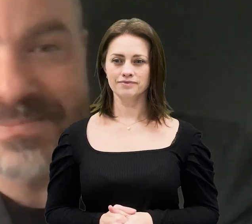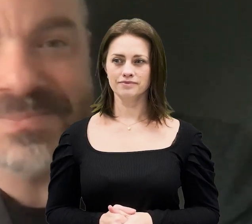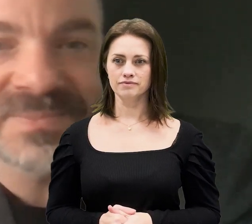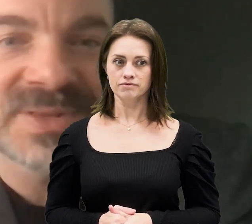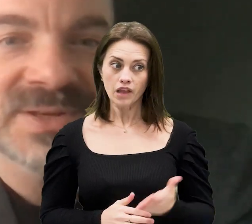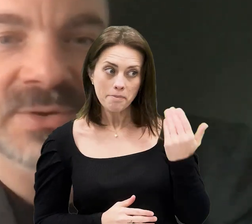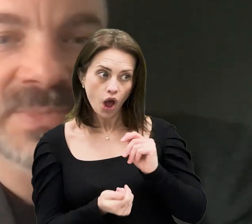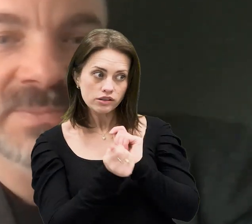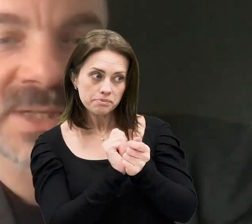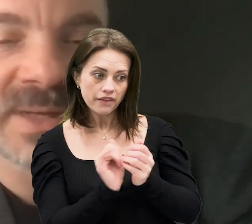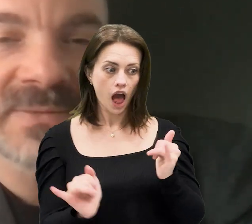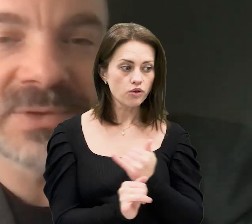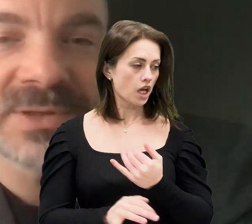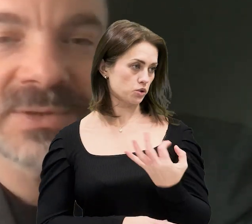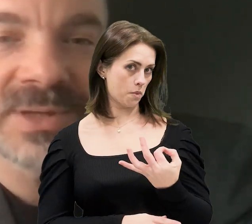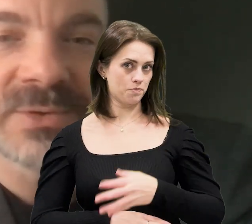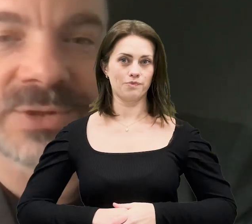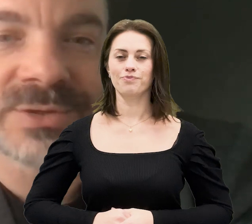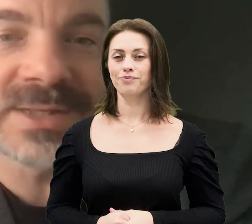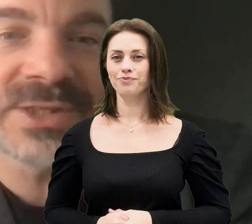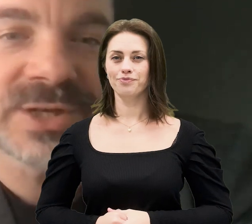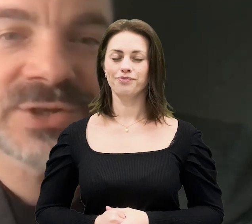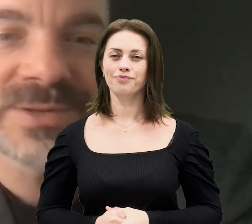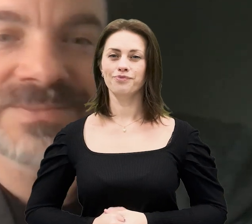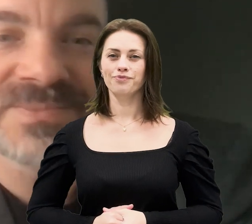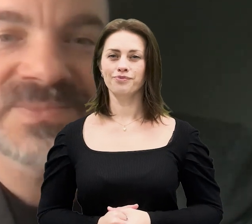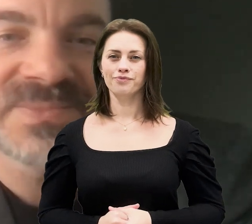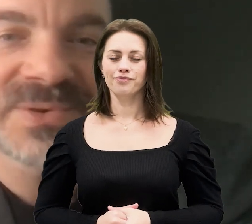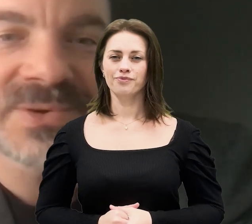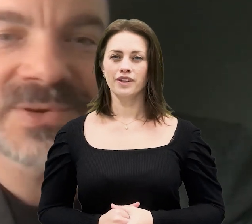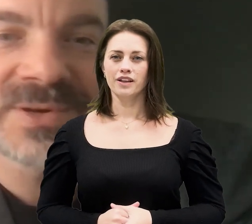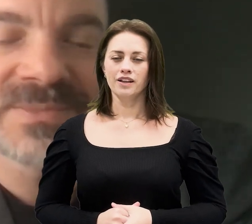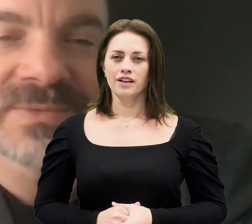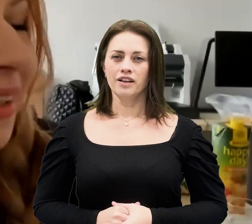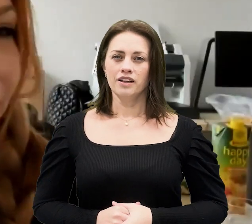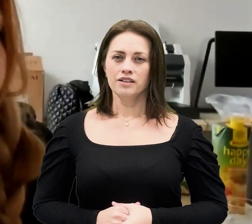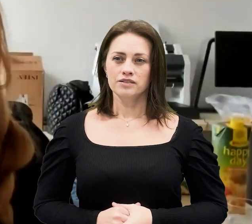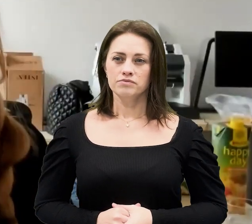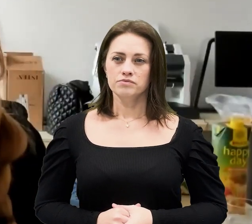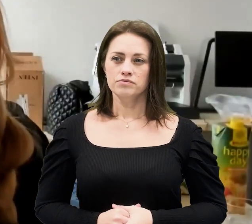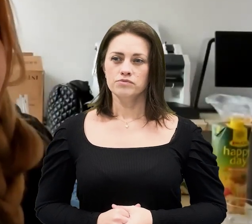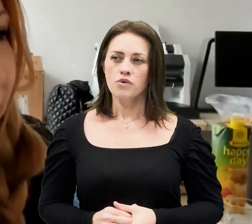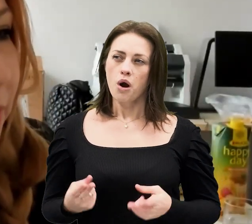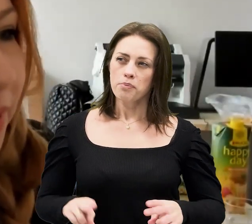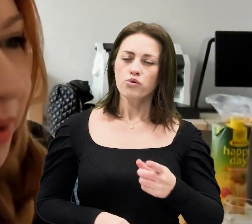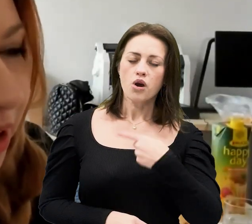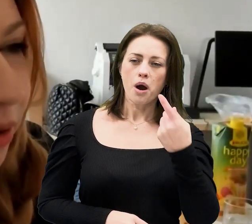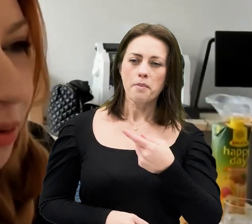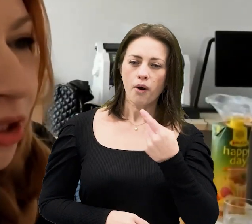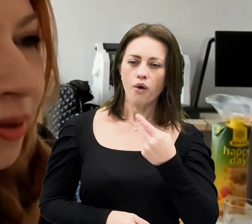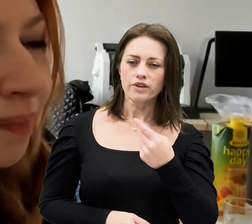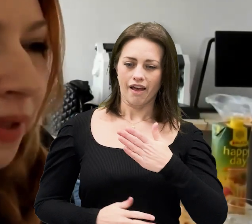if the perspective on the inclusion has changed. Or... Well, I can say maybe from the perspective of